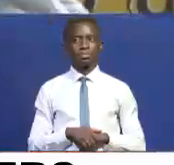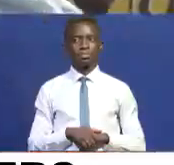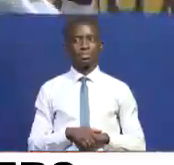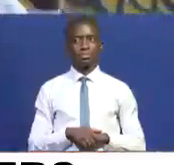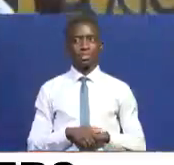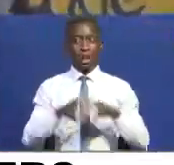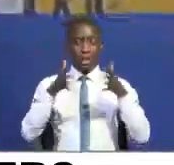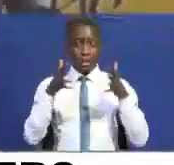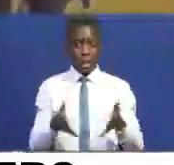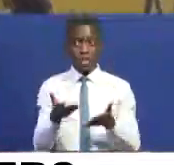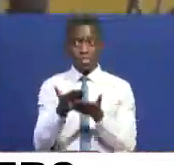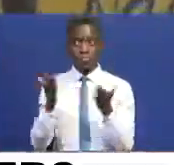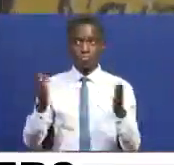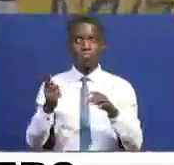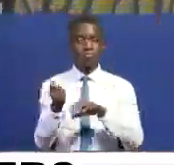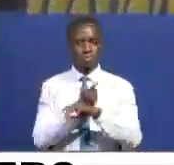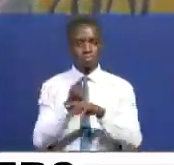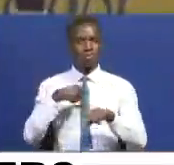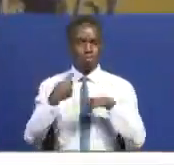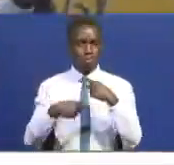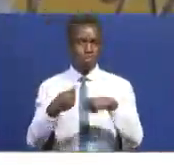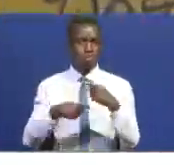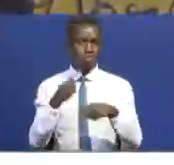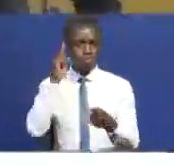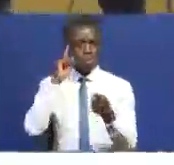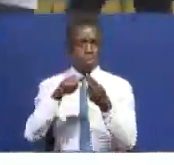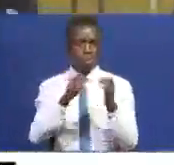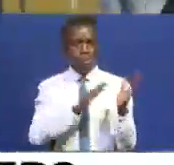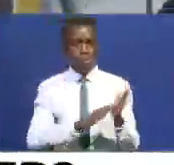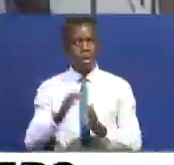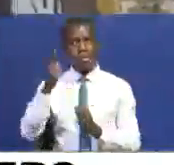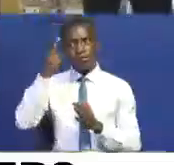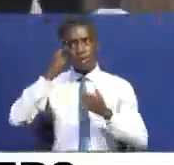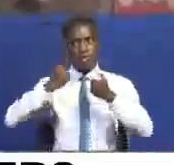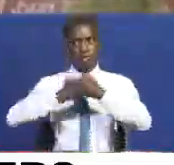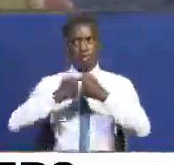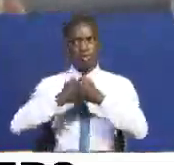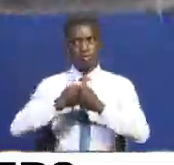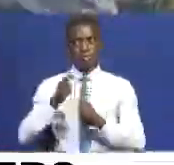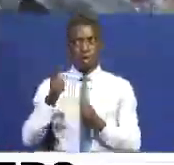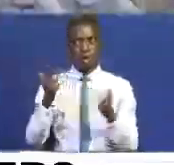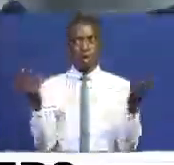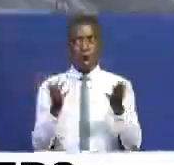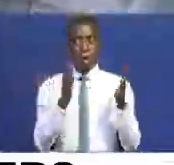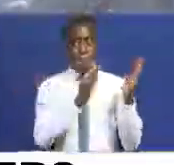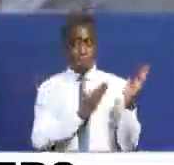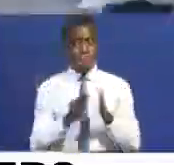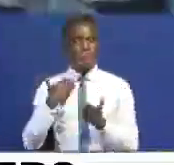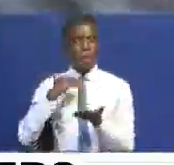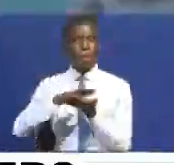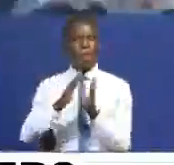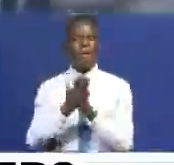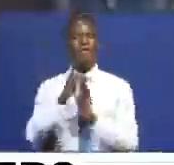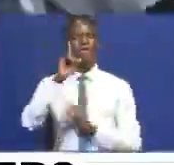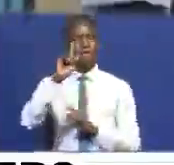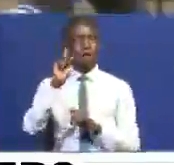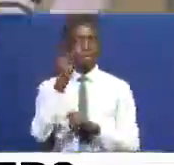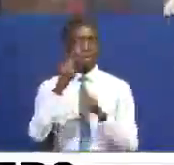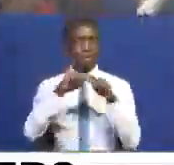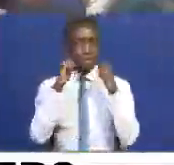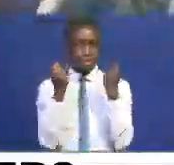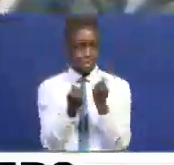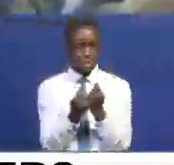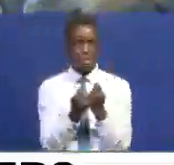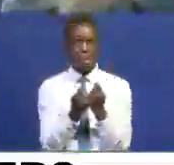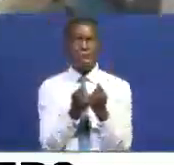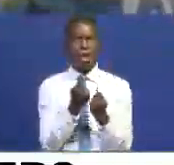They have now picked up their training in preparation for the two-legged match, where they are determined to become the first Kenyan soccer team to qualify for the FIFA